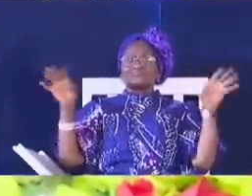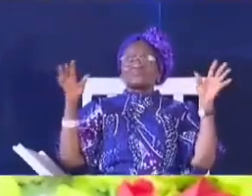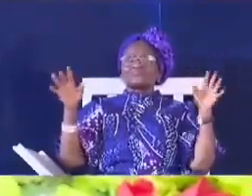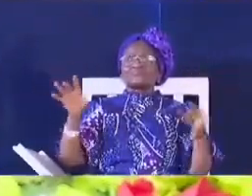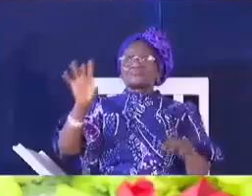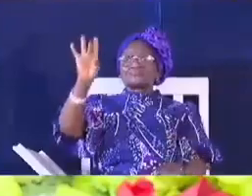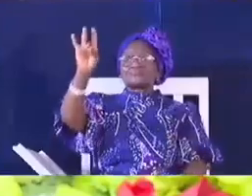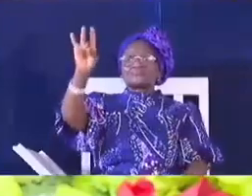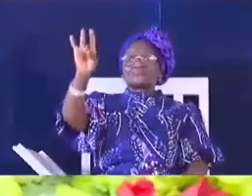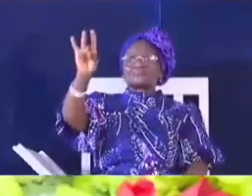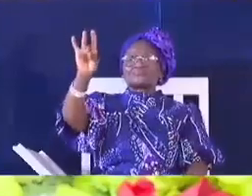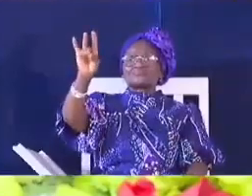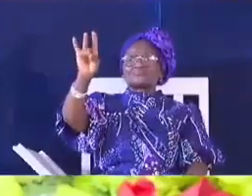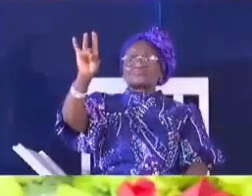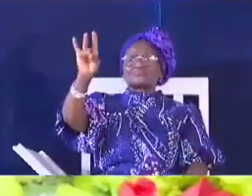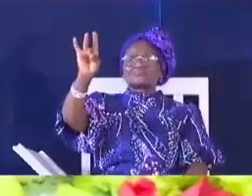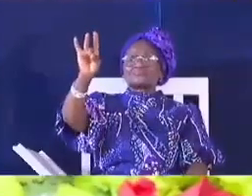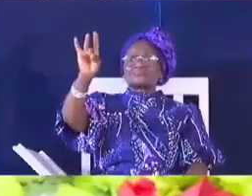Eight.